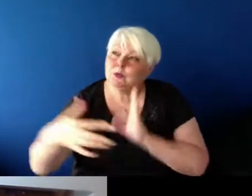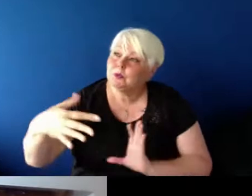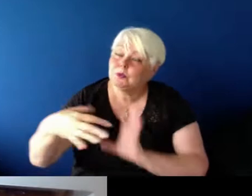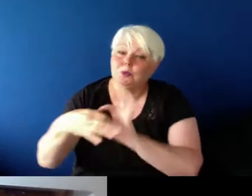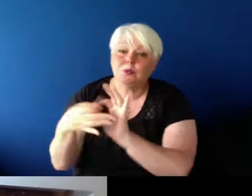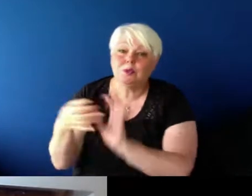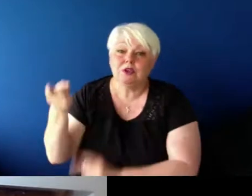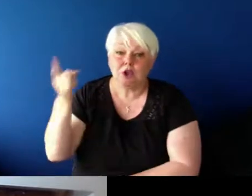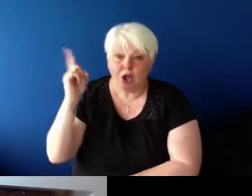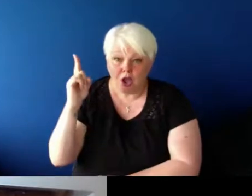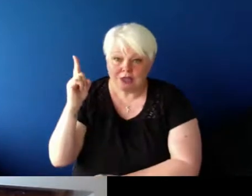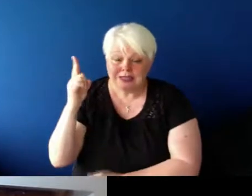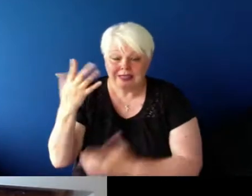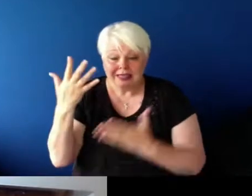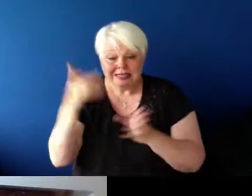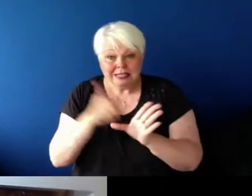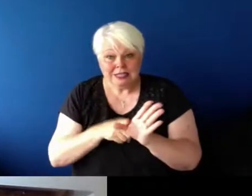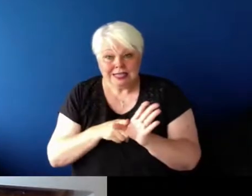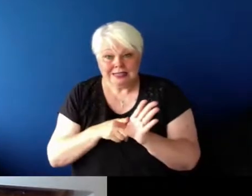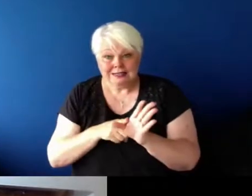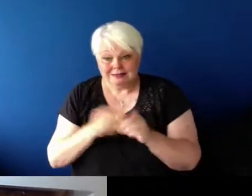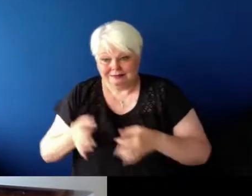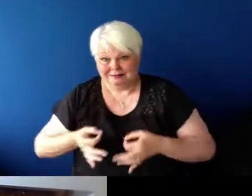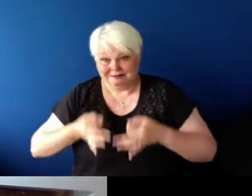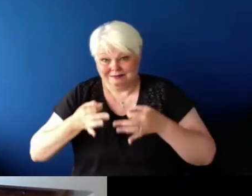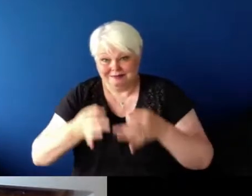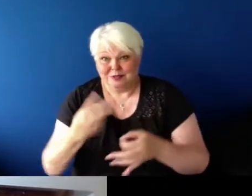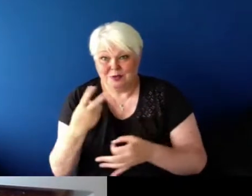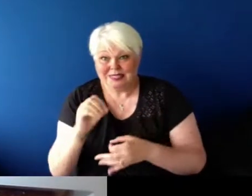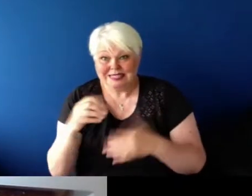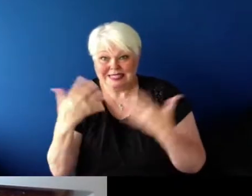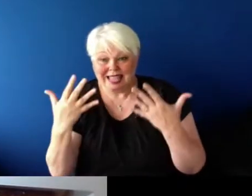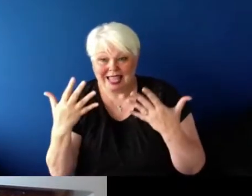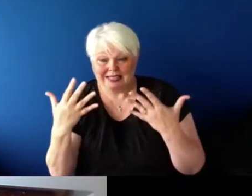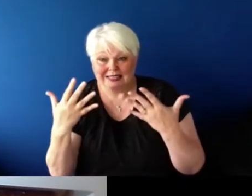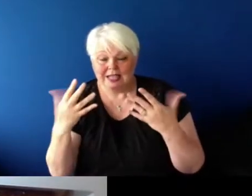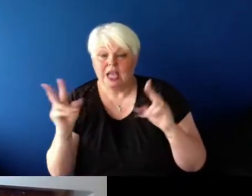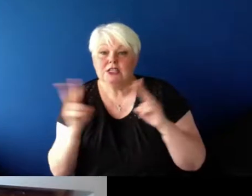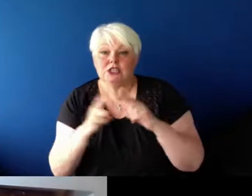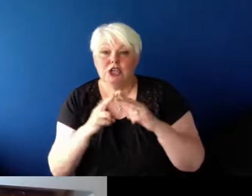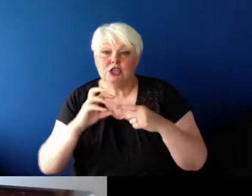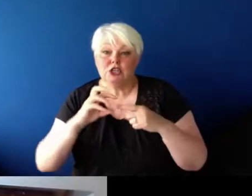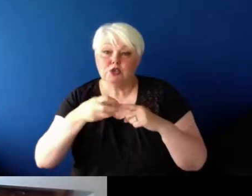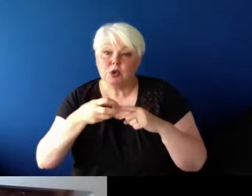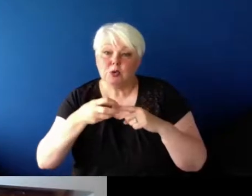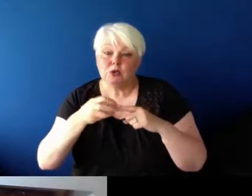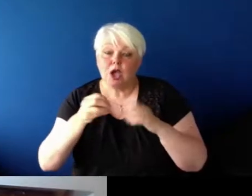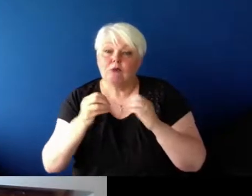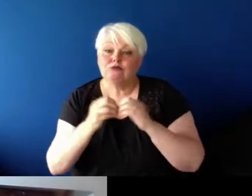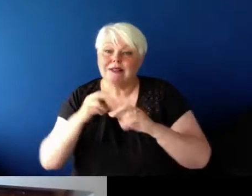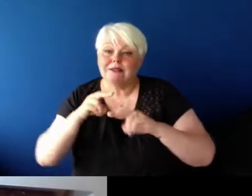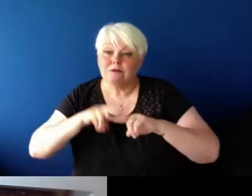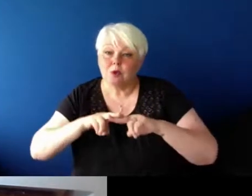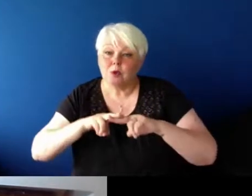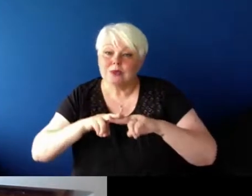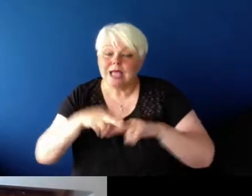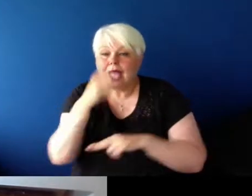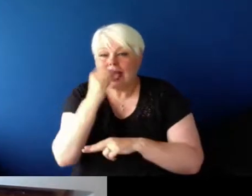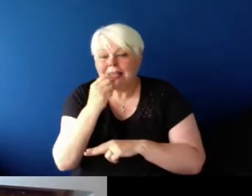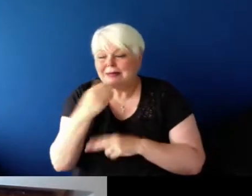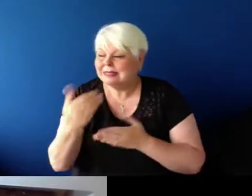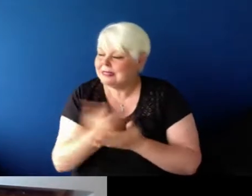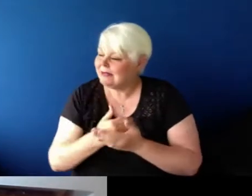Then 10 years later, 2010, Barbara became the leader of Touchstone in Bradford, which is a listening community enabling safe spaces for dialogue